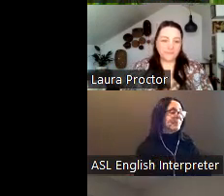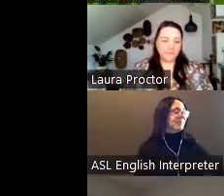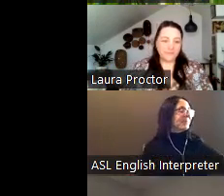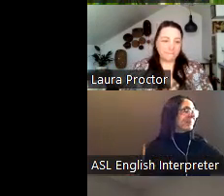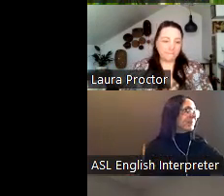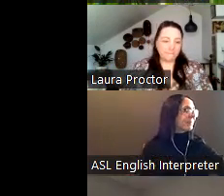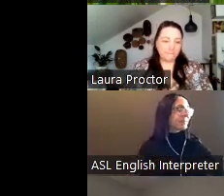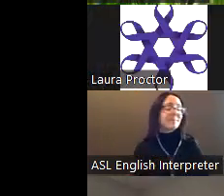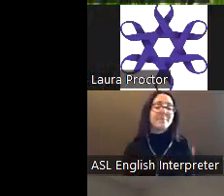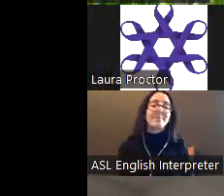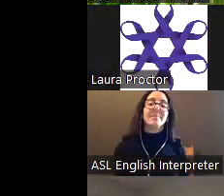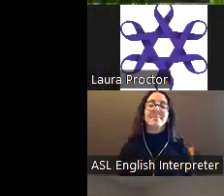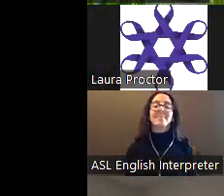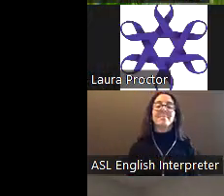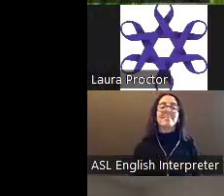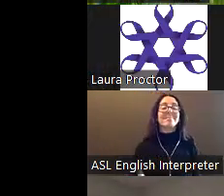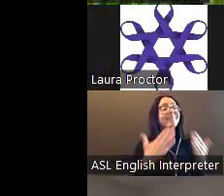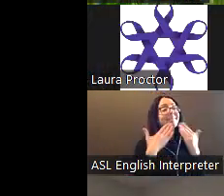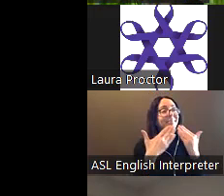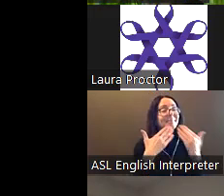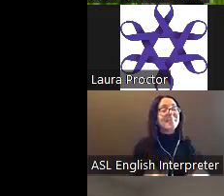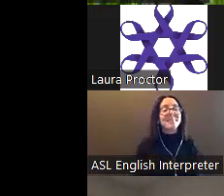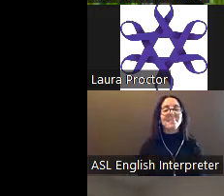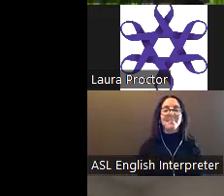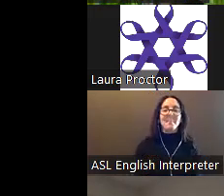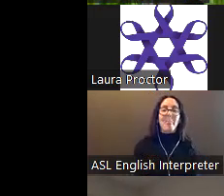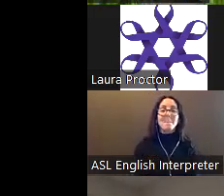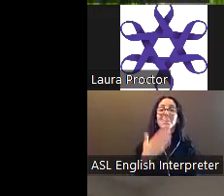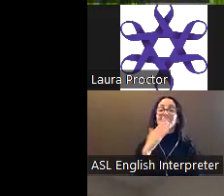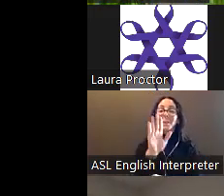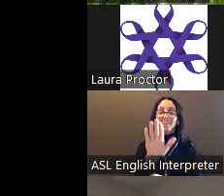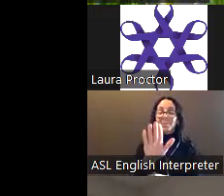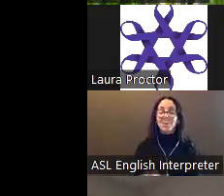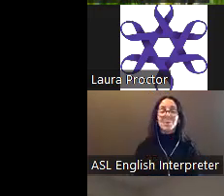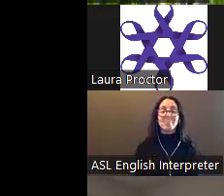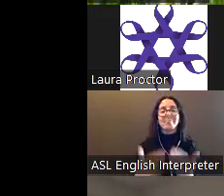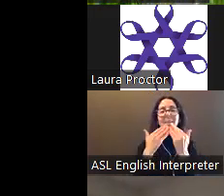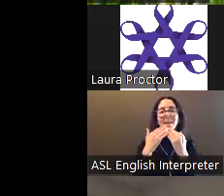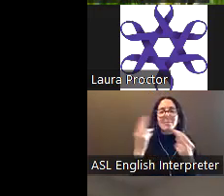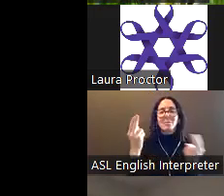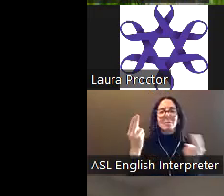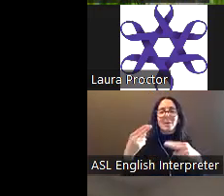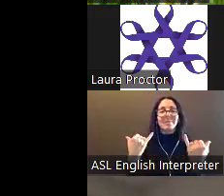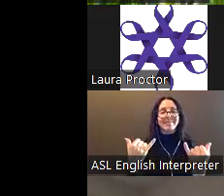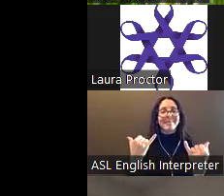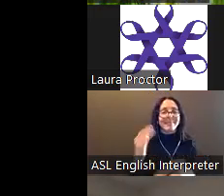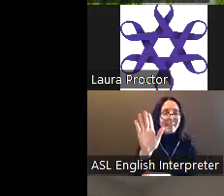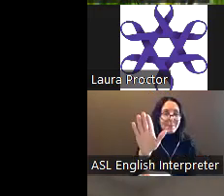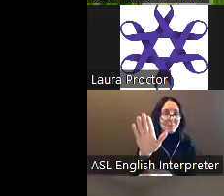Thank you. Thanks very much, Laura. Good afternoon, and thank you for joining us this